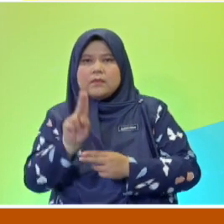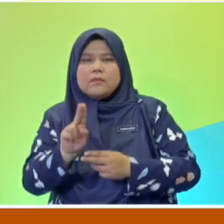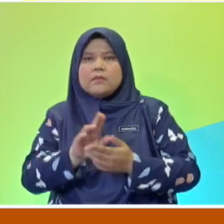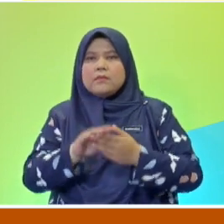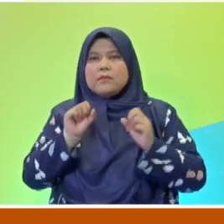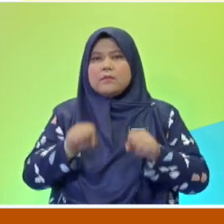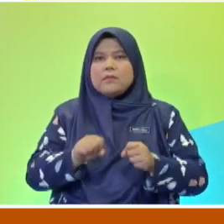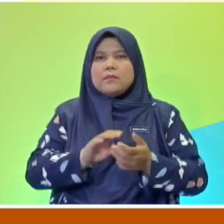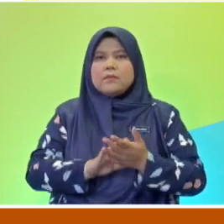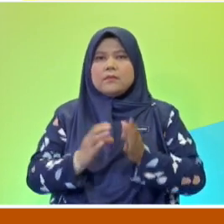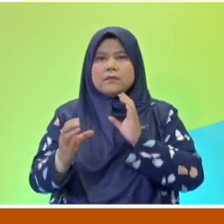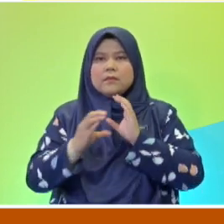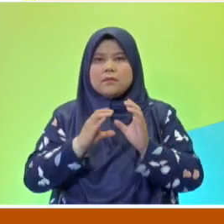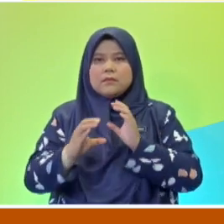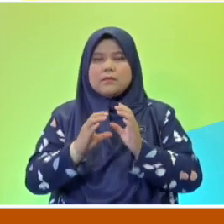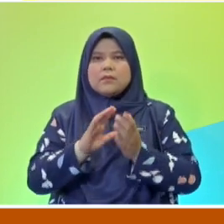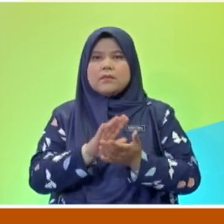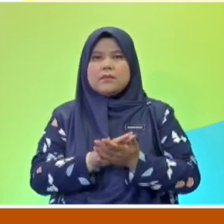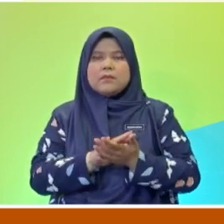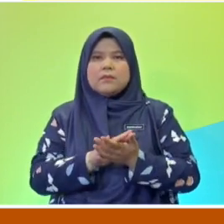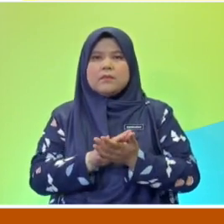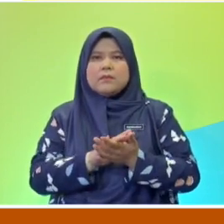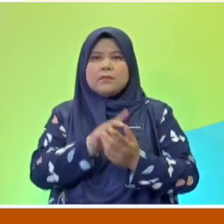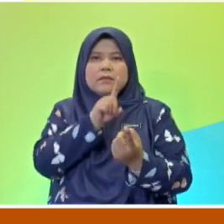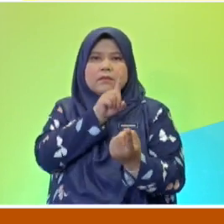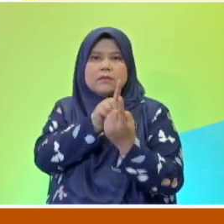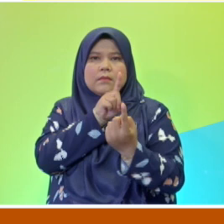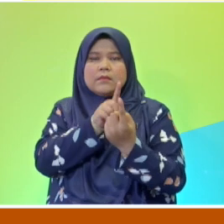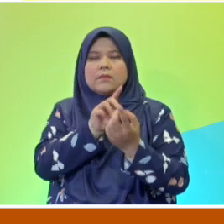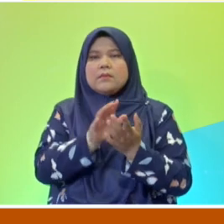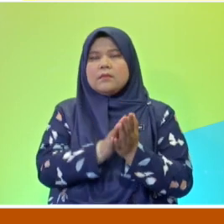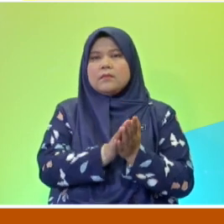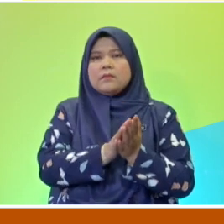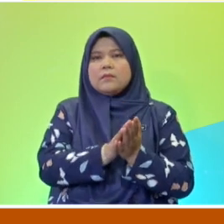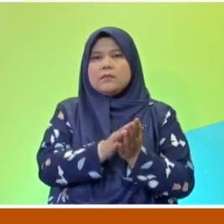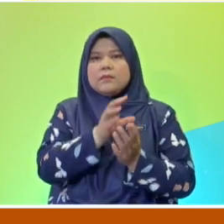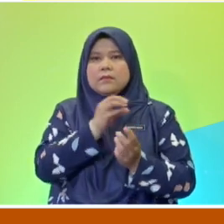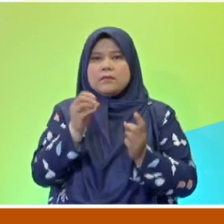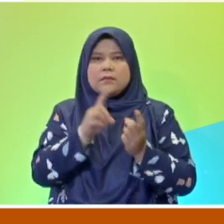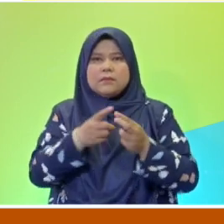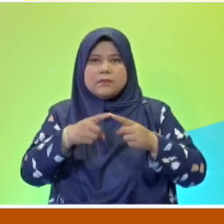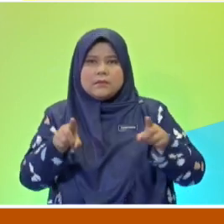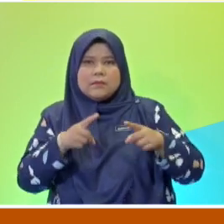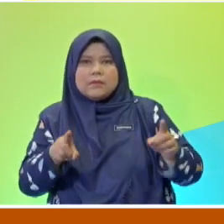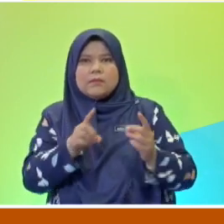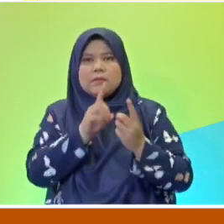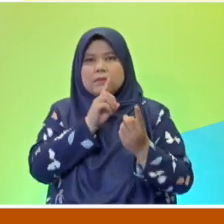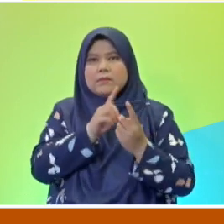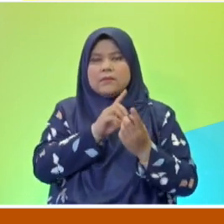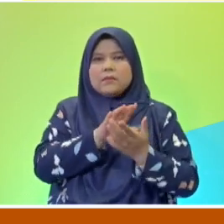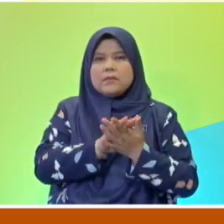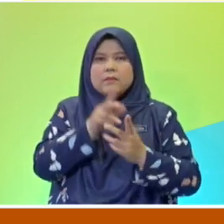correspond and collaborate, meaning that they should be able to interact with each other for different purposes, for the students